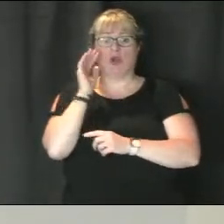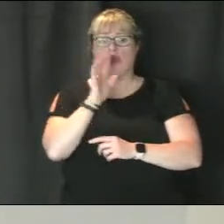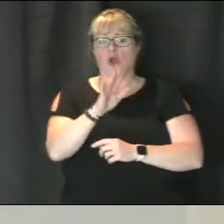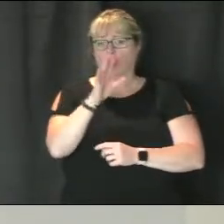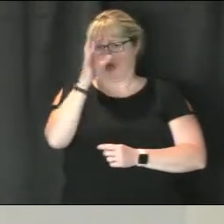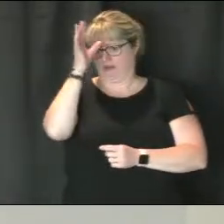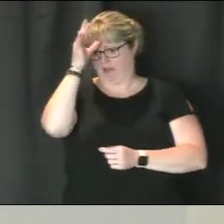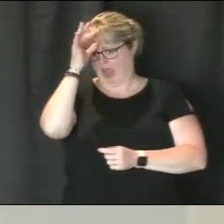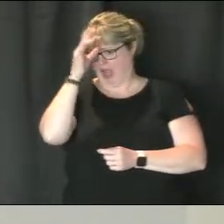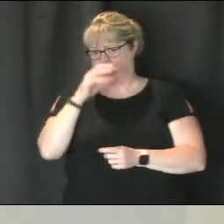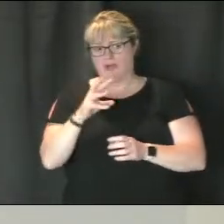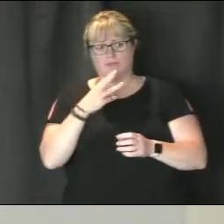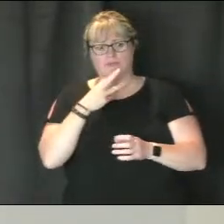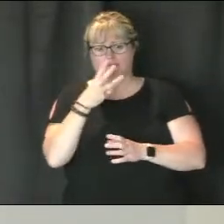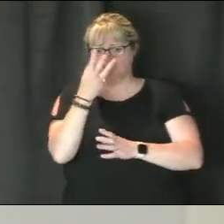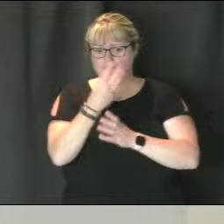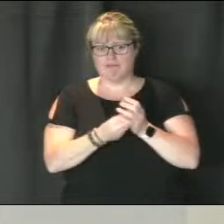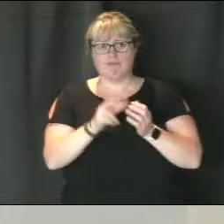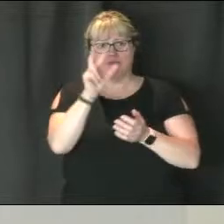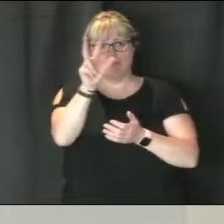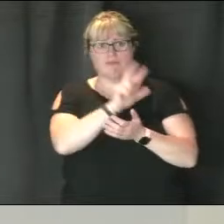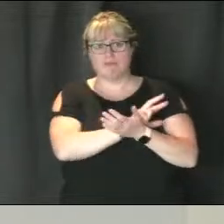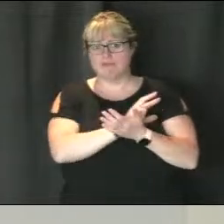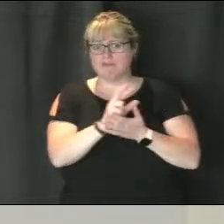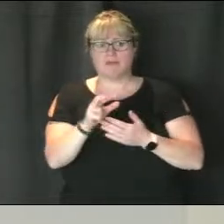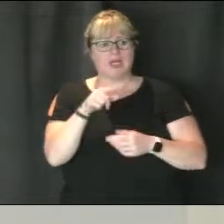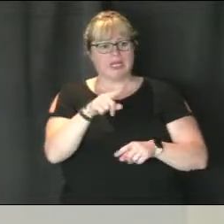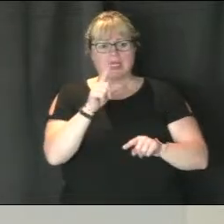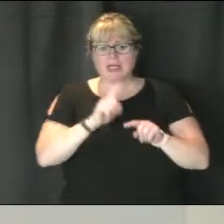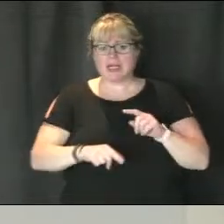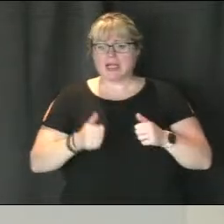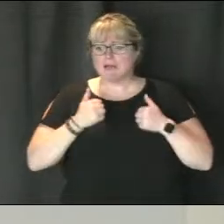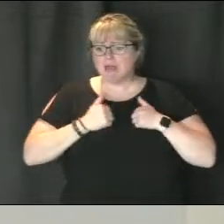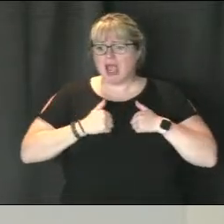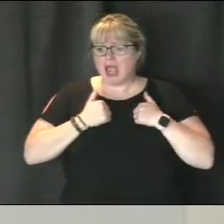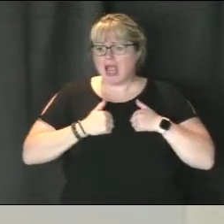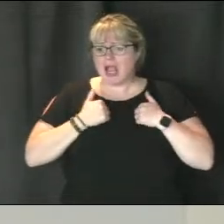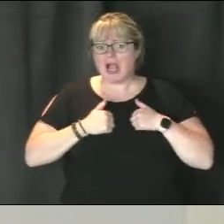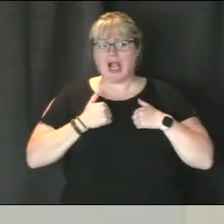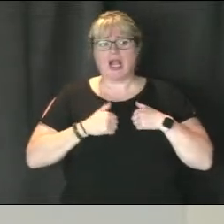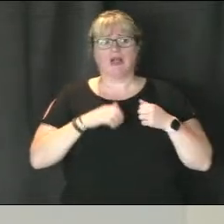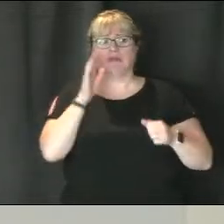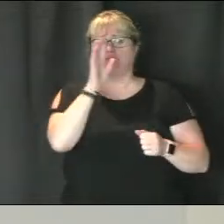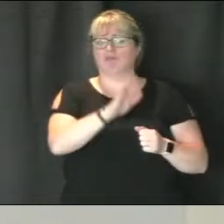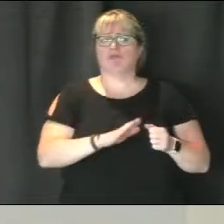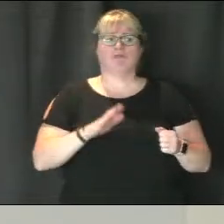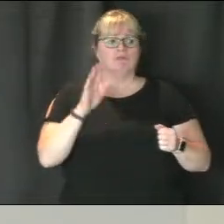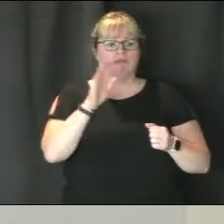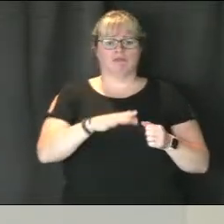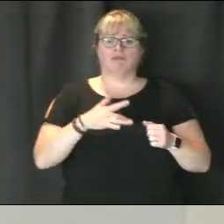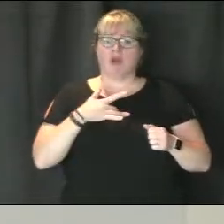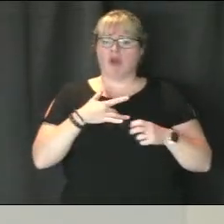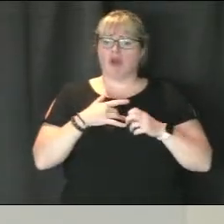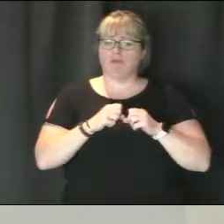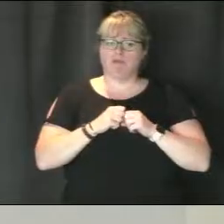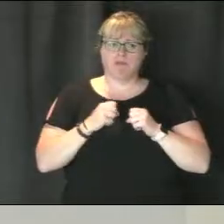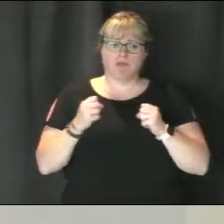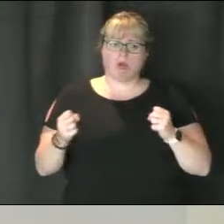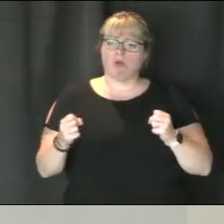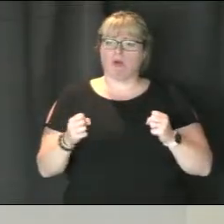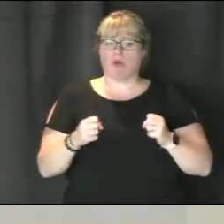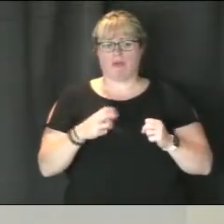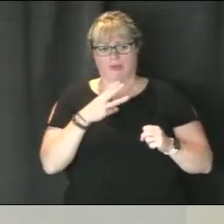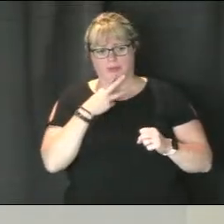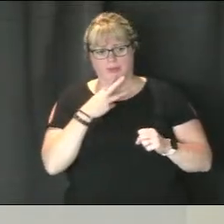out without water one time for 3 weeks, and this poor man couldn't have a bath. You know, it was really sad. It was heartbreaking. Of